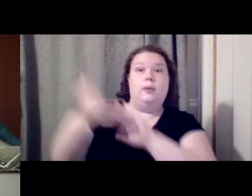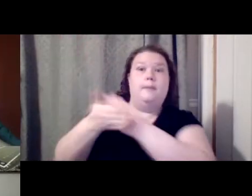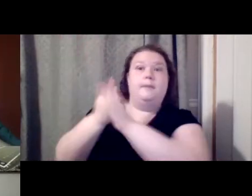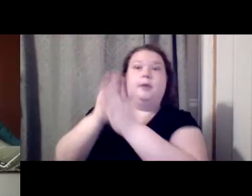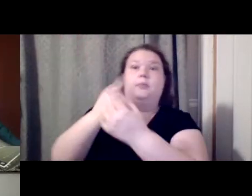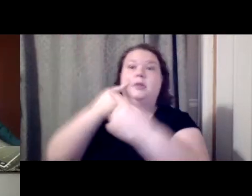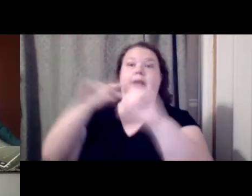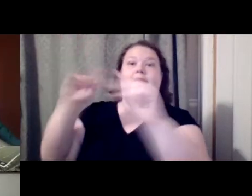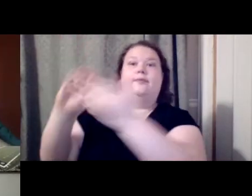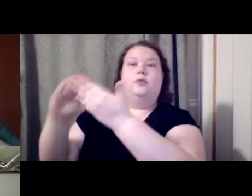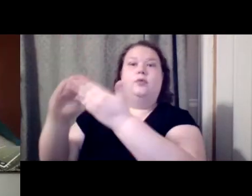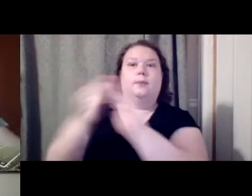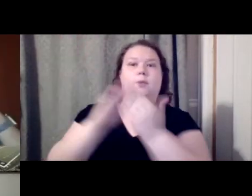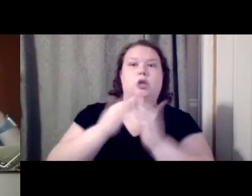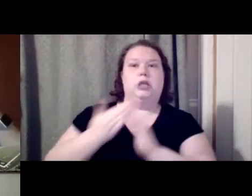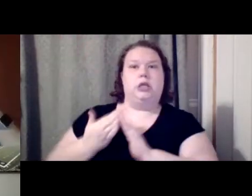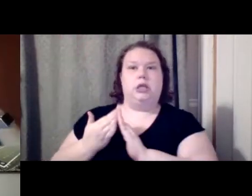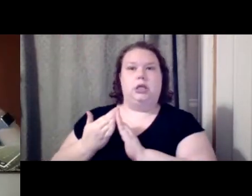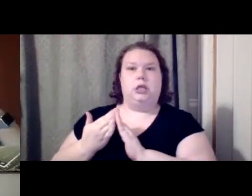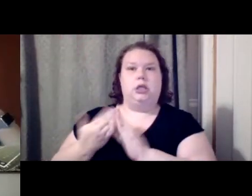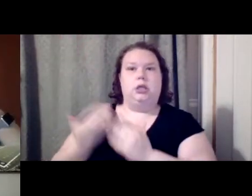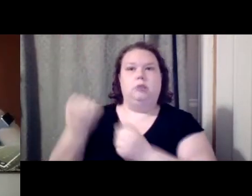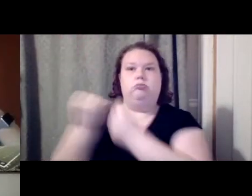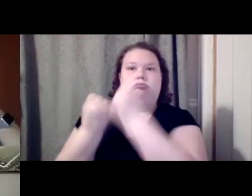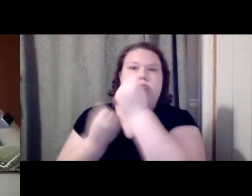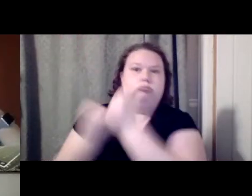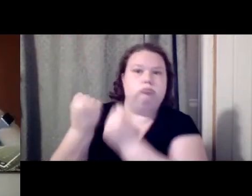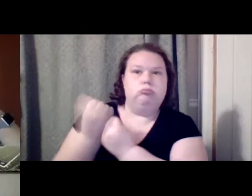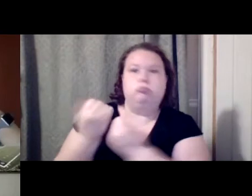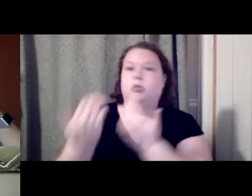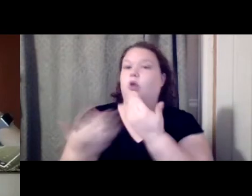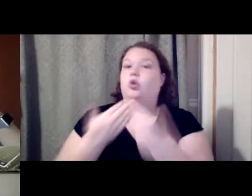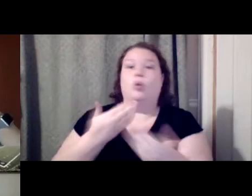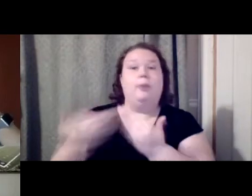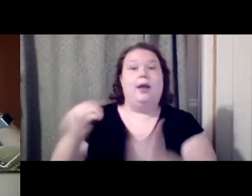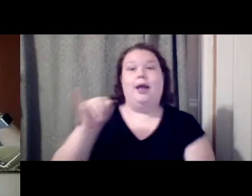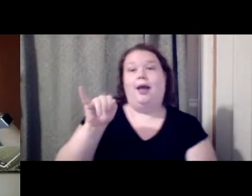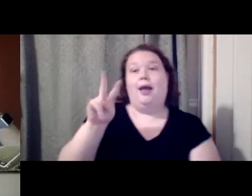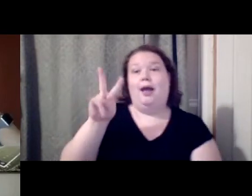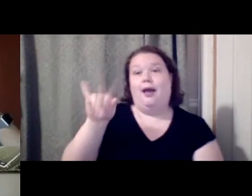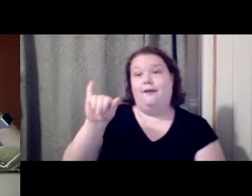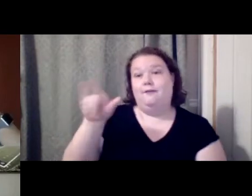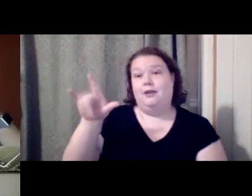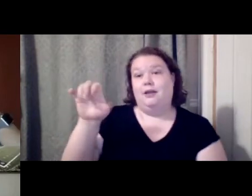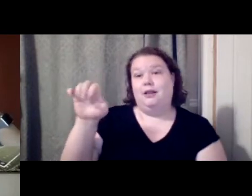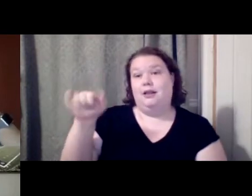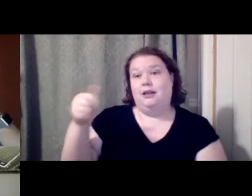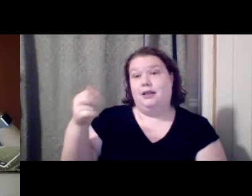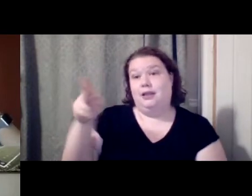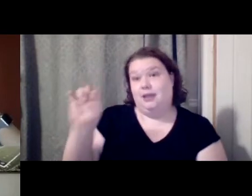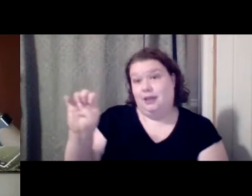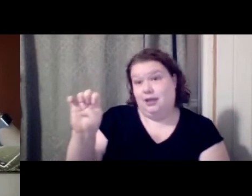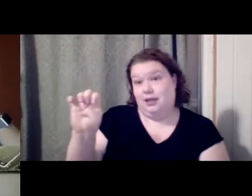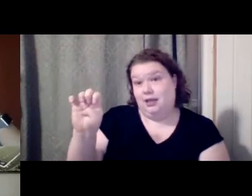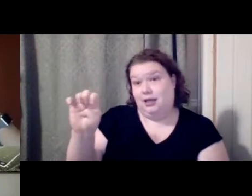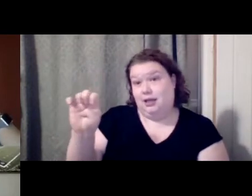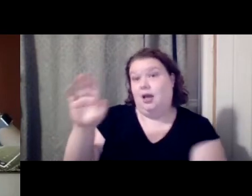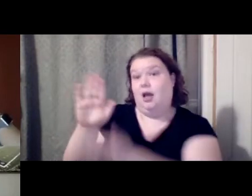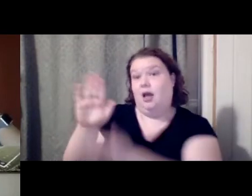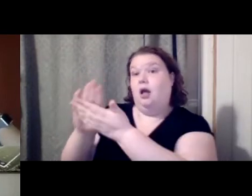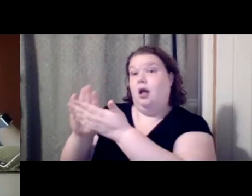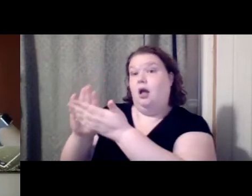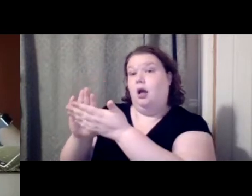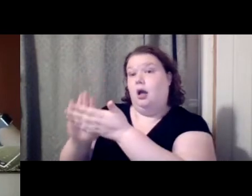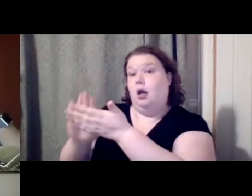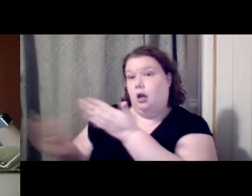and serve later on in life. Whether it be an Ivy League school or whether it be the best community college, our kids